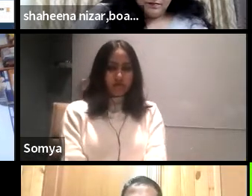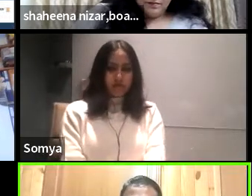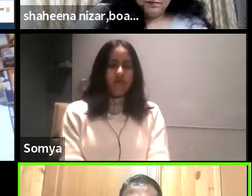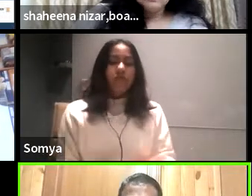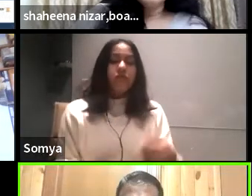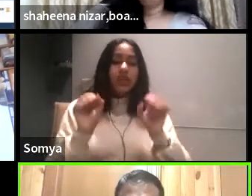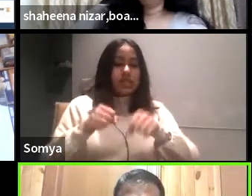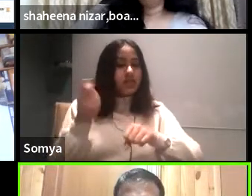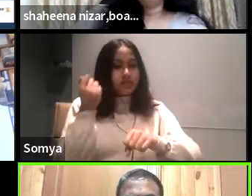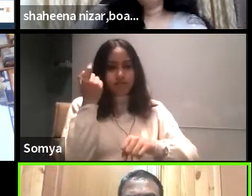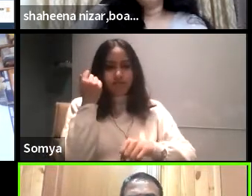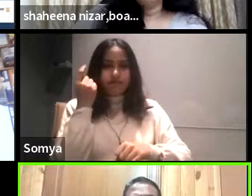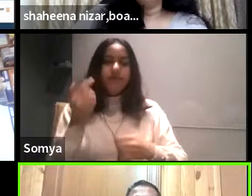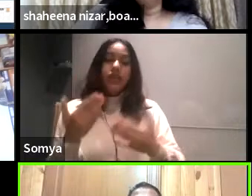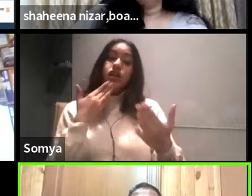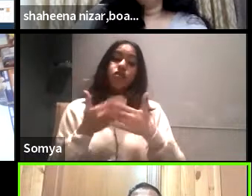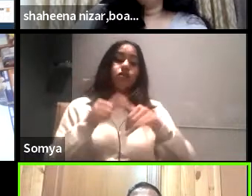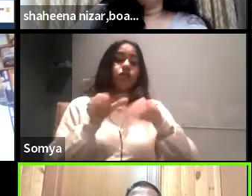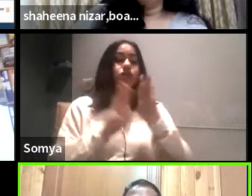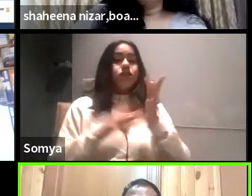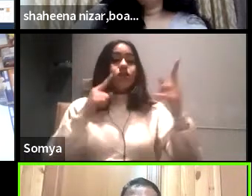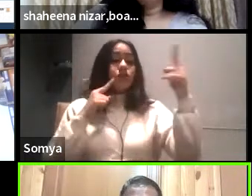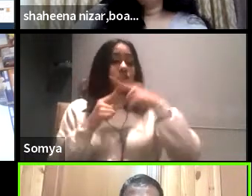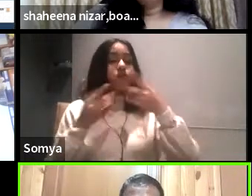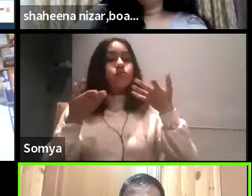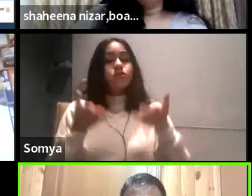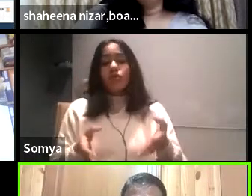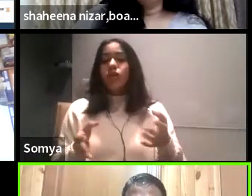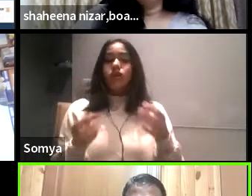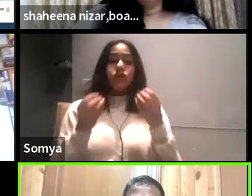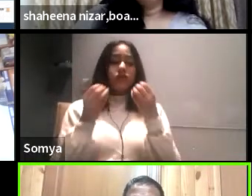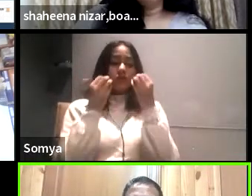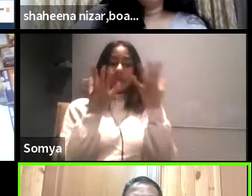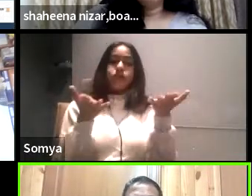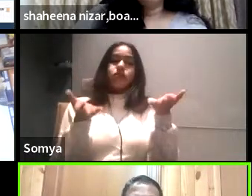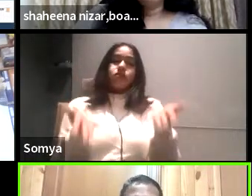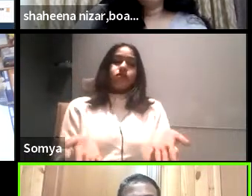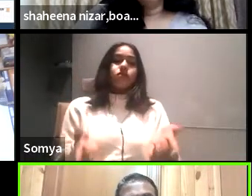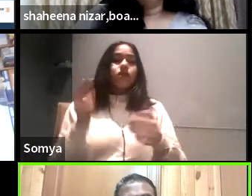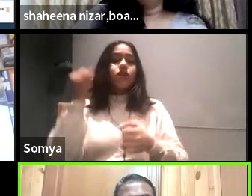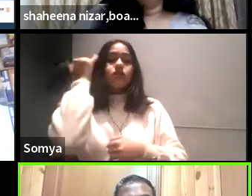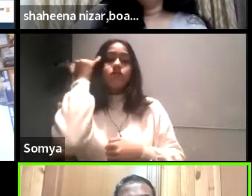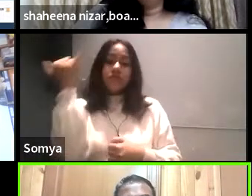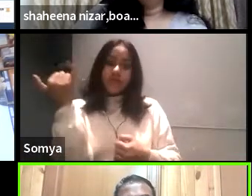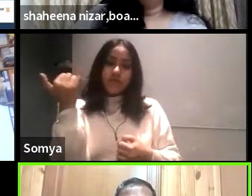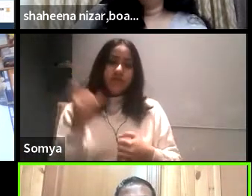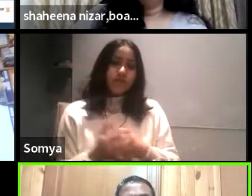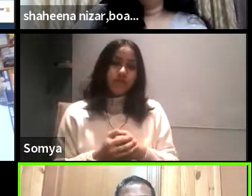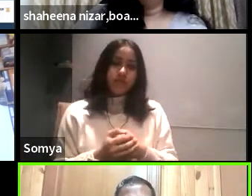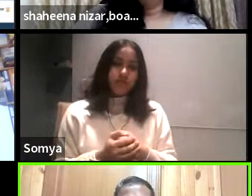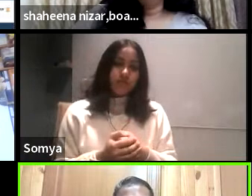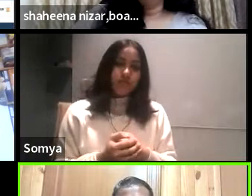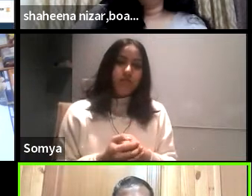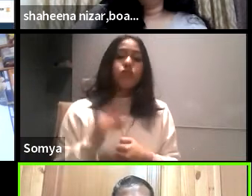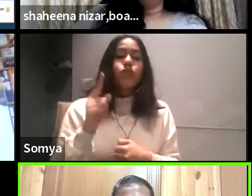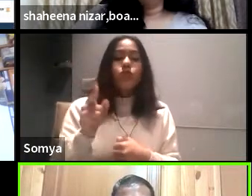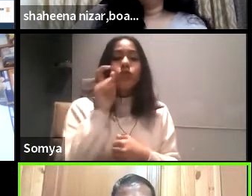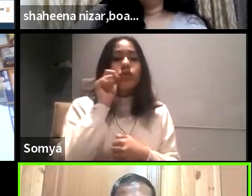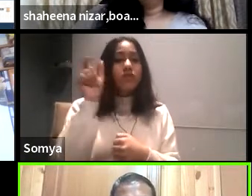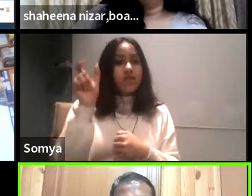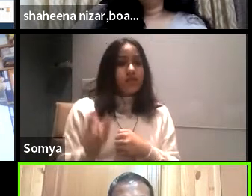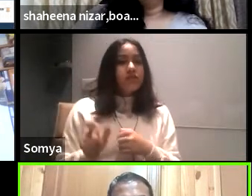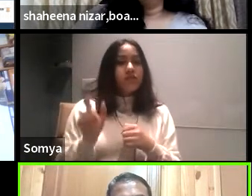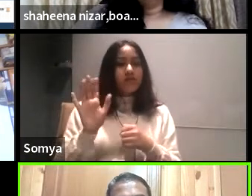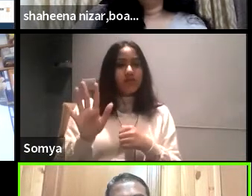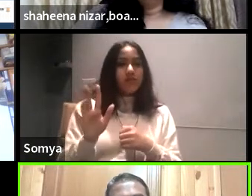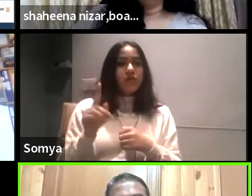Got it. Got it. Thank you. Thank you, Amit, for bringing this wonderful perspective here. Nish, you are the man, because